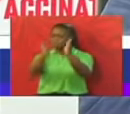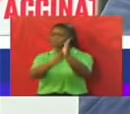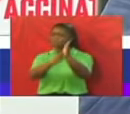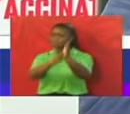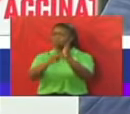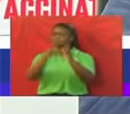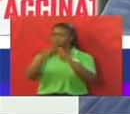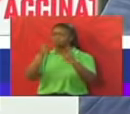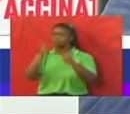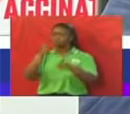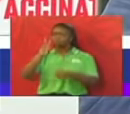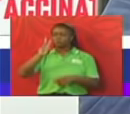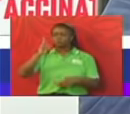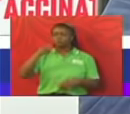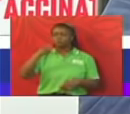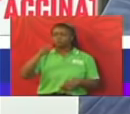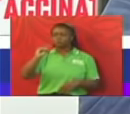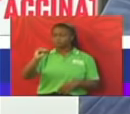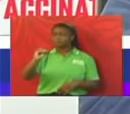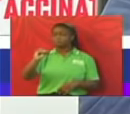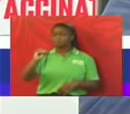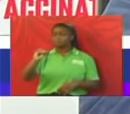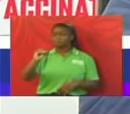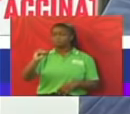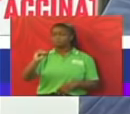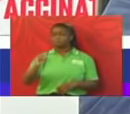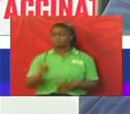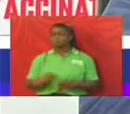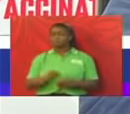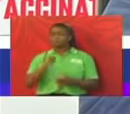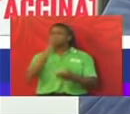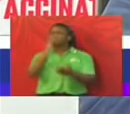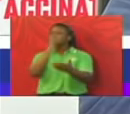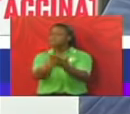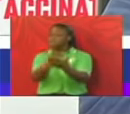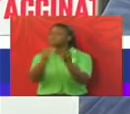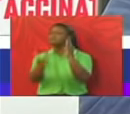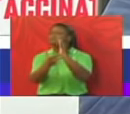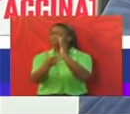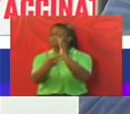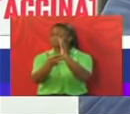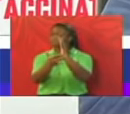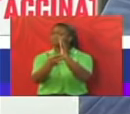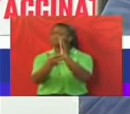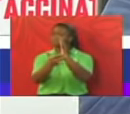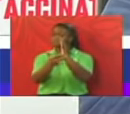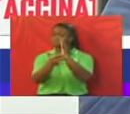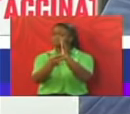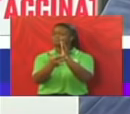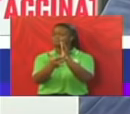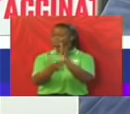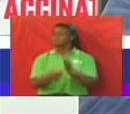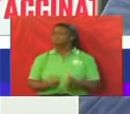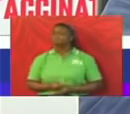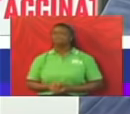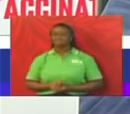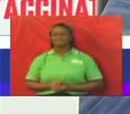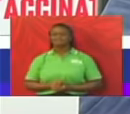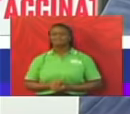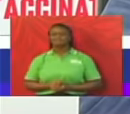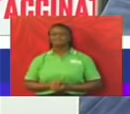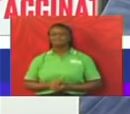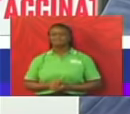with respect to approved technologies, approved interventions, whether they be medical or the vaccination. So whether they